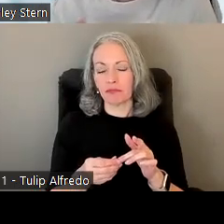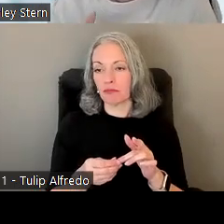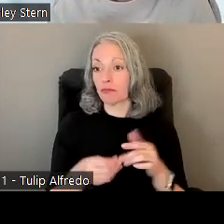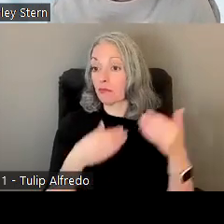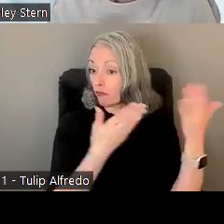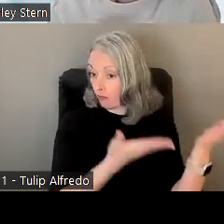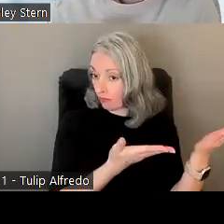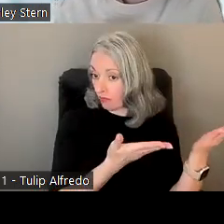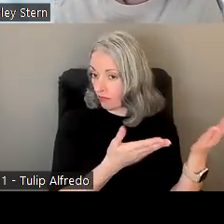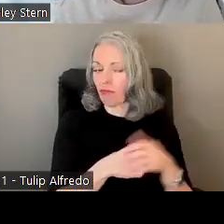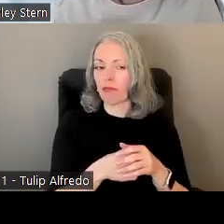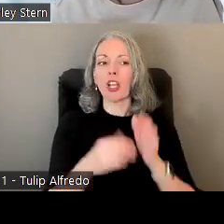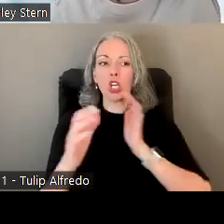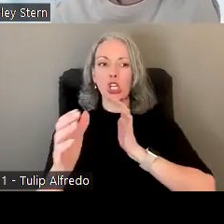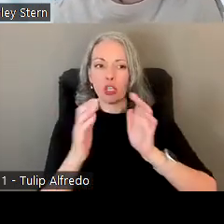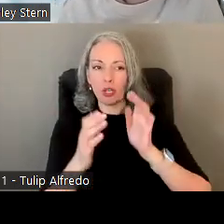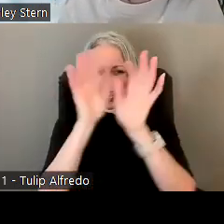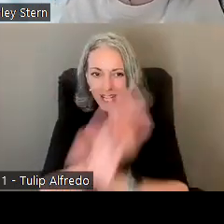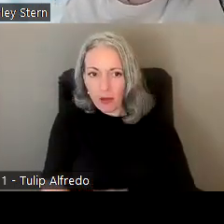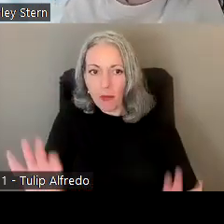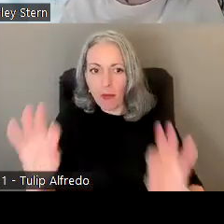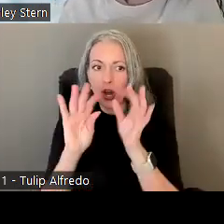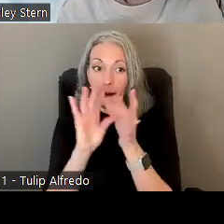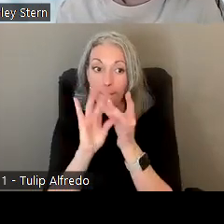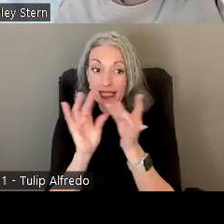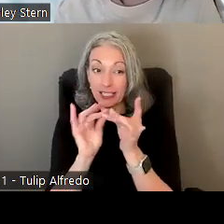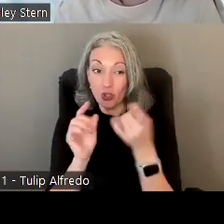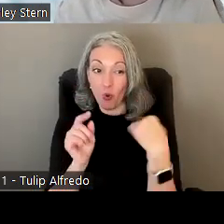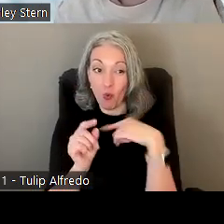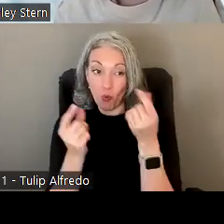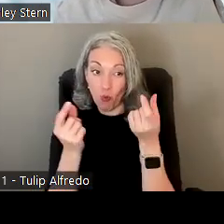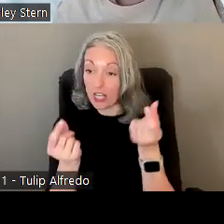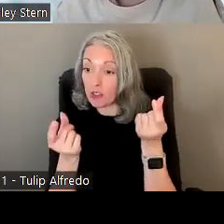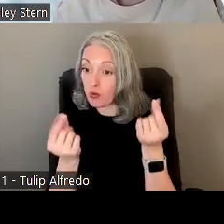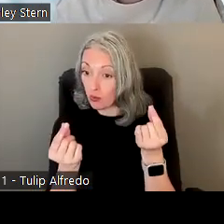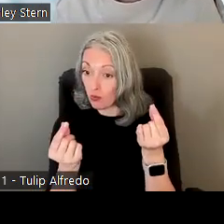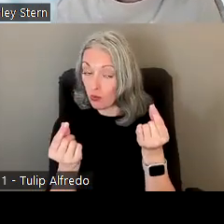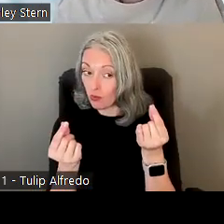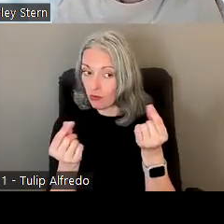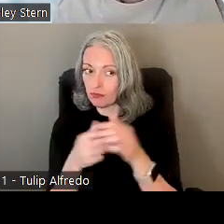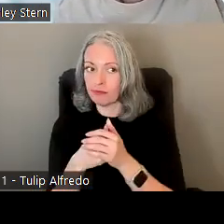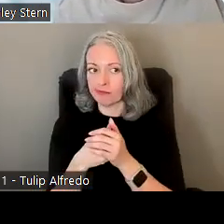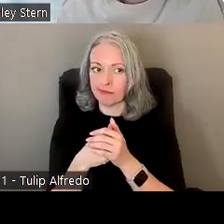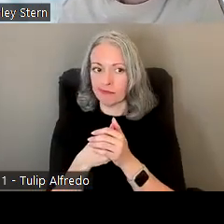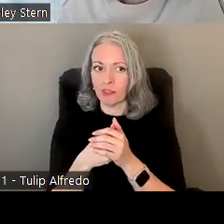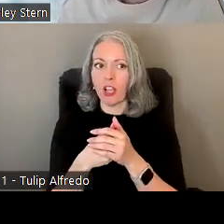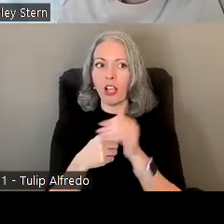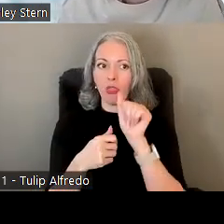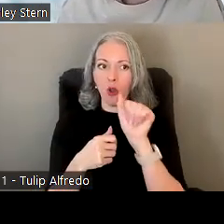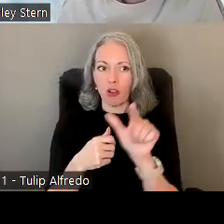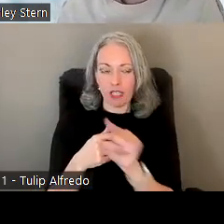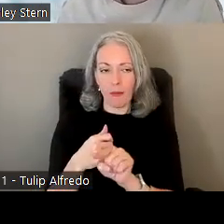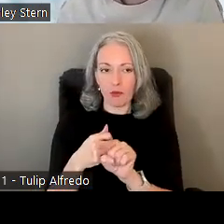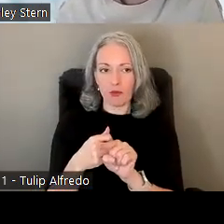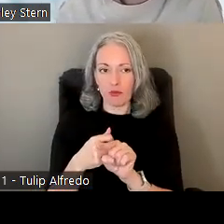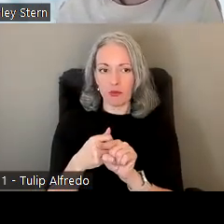So in order to communicate these important messages about Alzheimer's disease and related dementias to the public, the Alzheimer's disease program funded